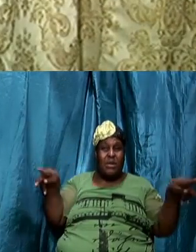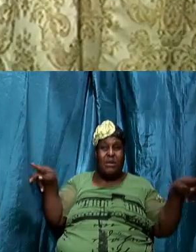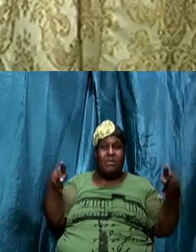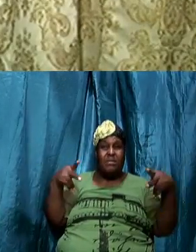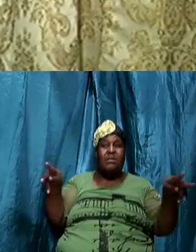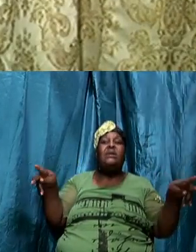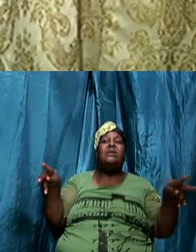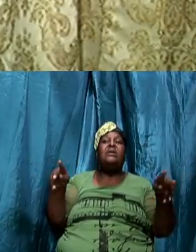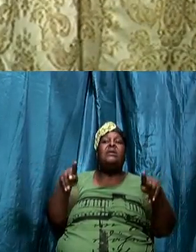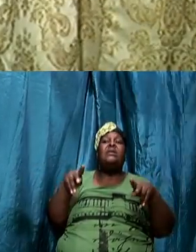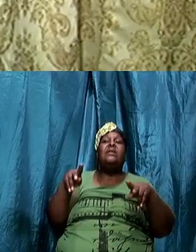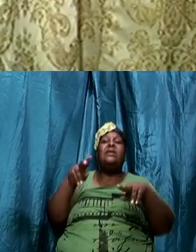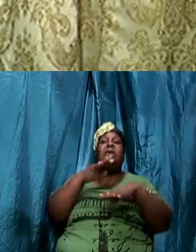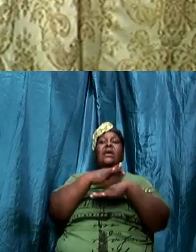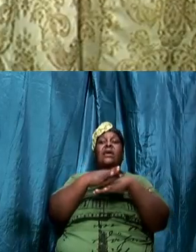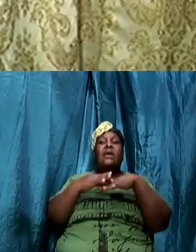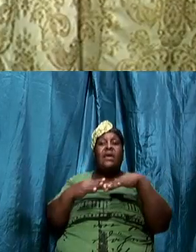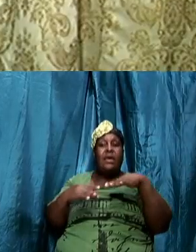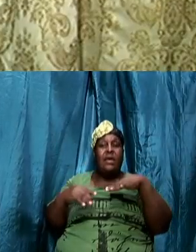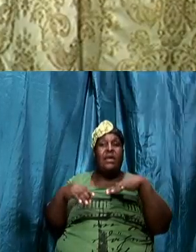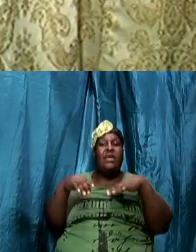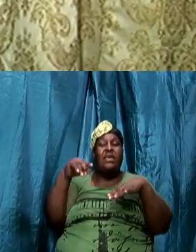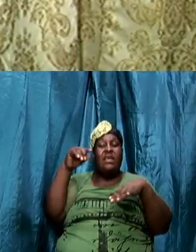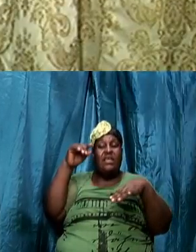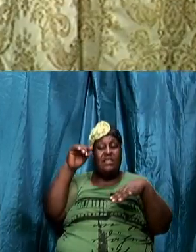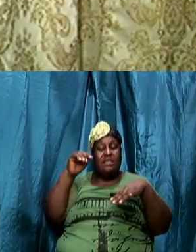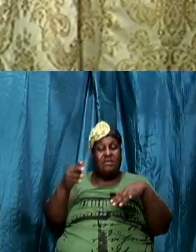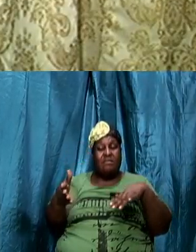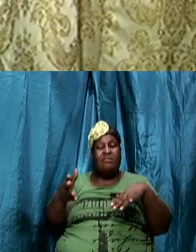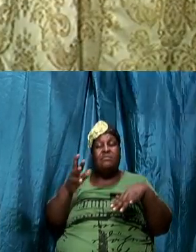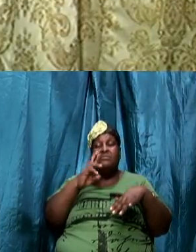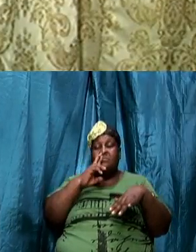Nicolaitans. And Jesus hated that.